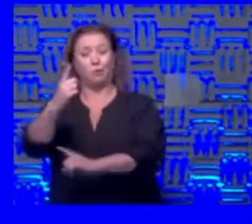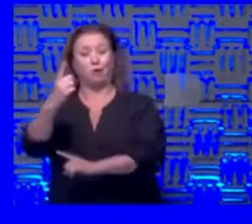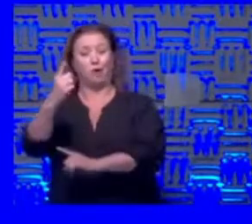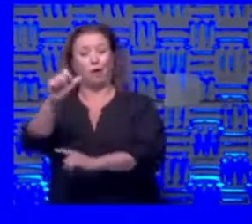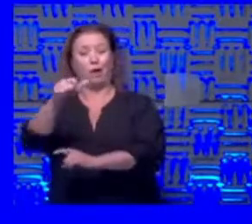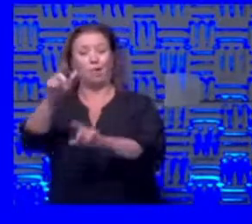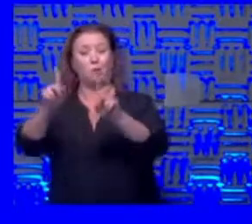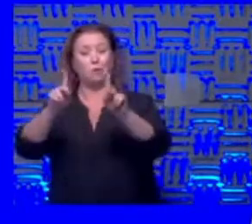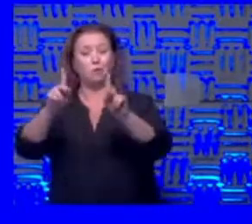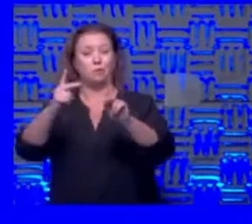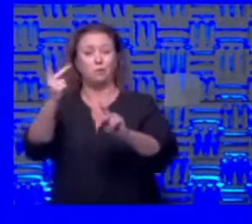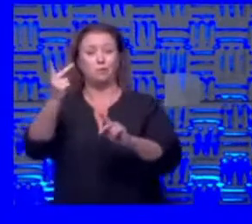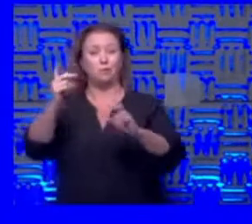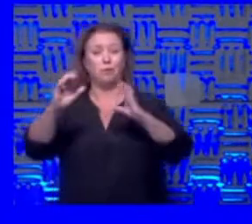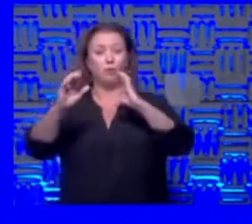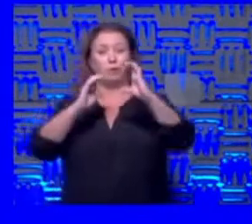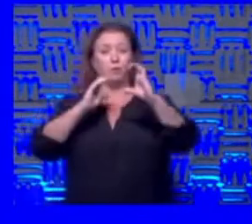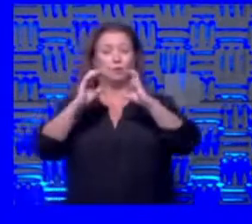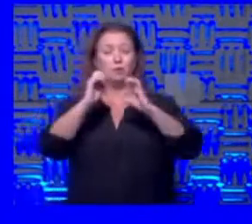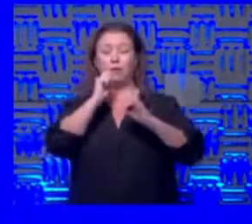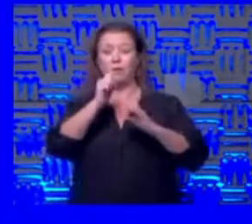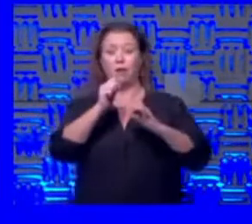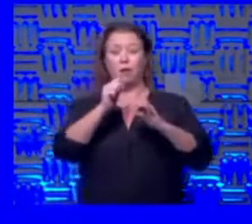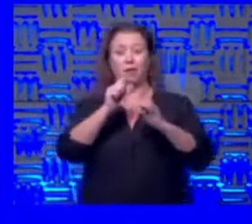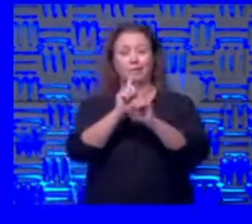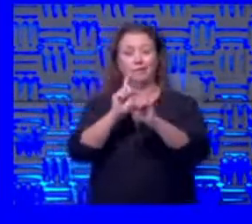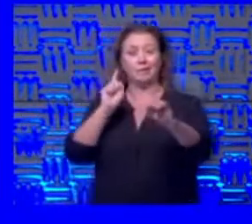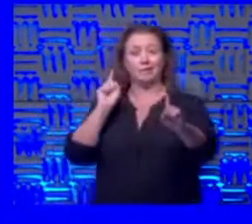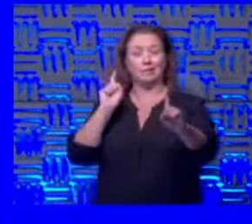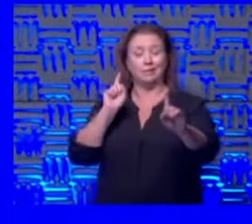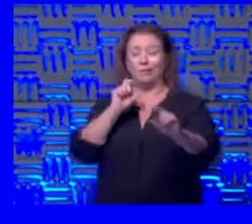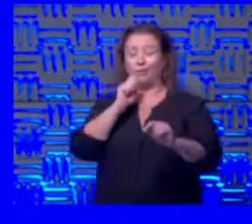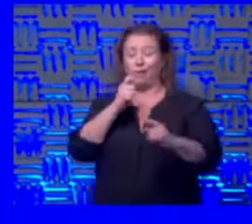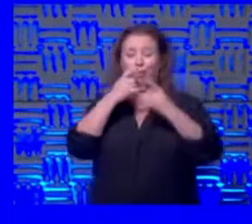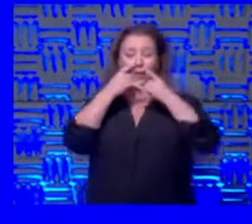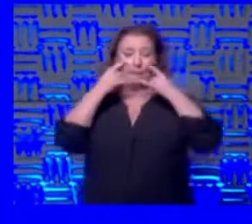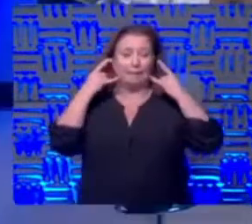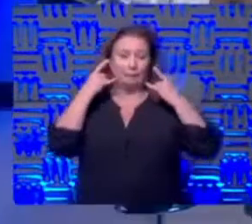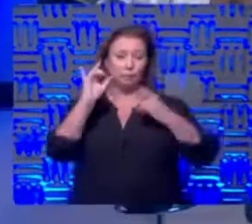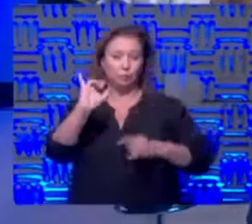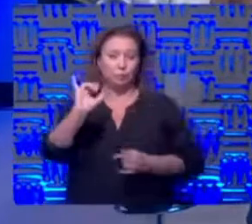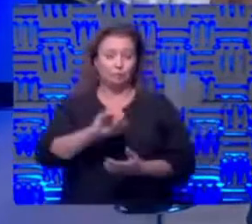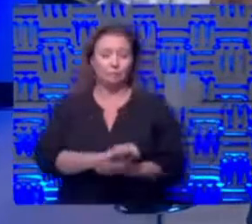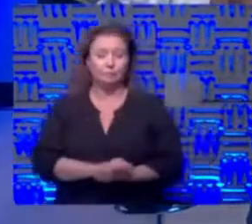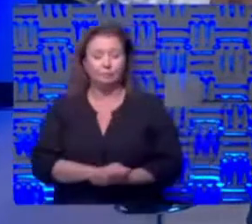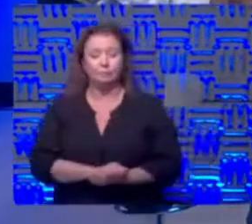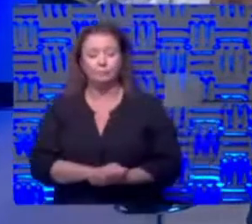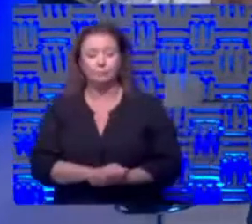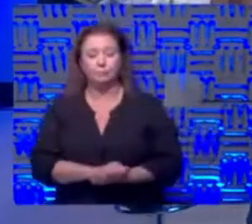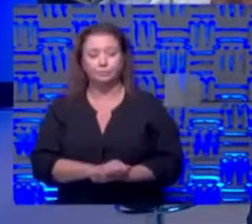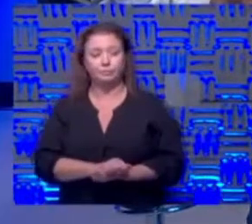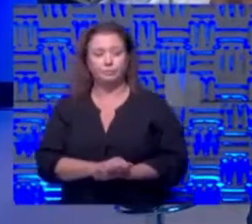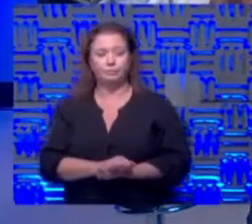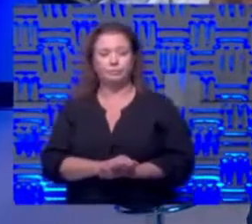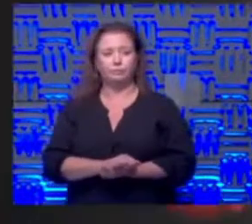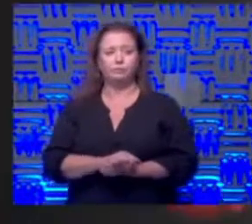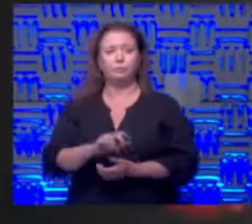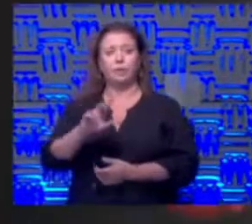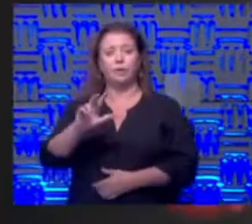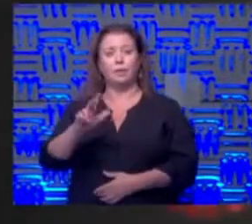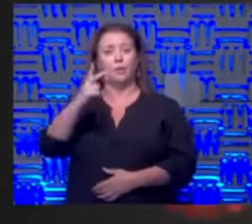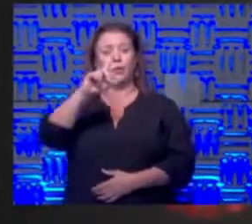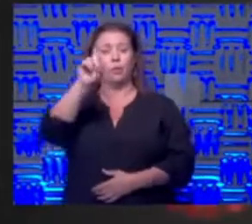having a conversation with if you aren't distancing, if you aren't wearing the masks. All right, next question. What happens to